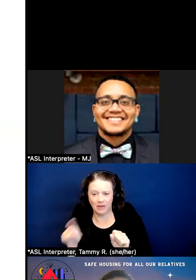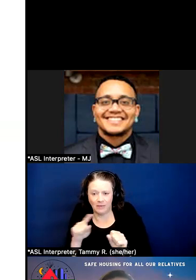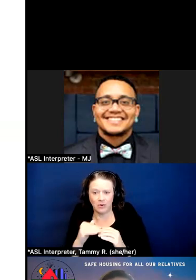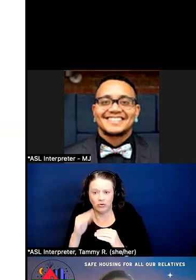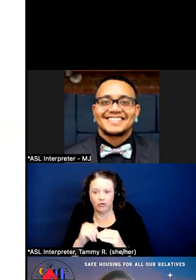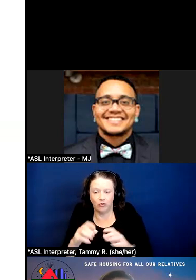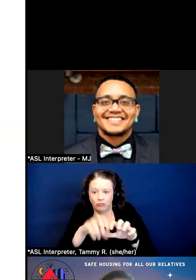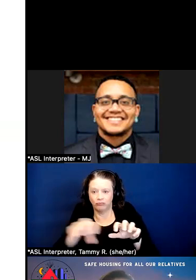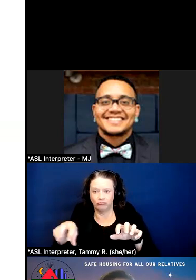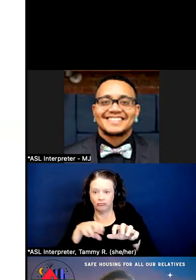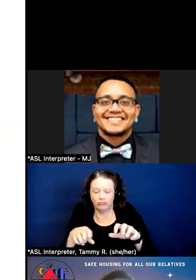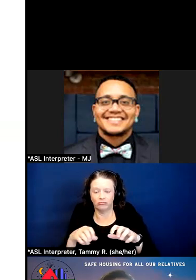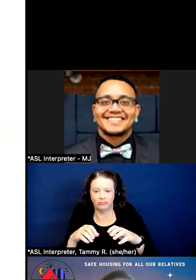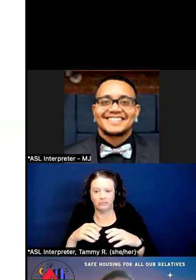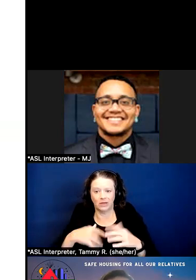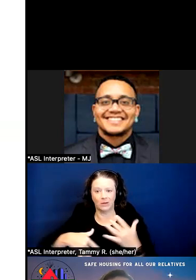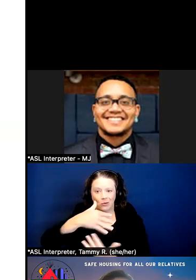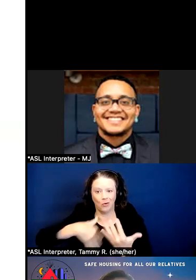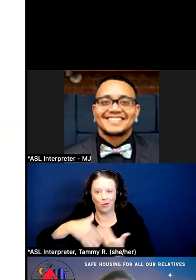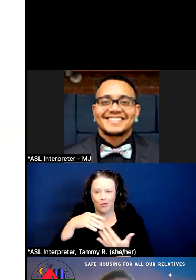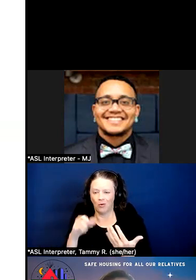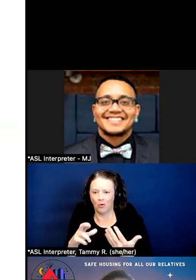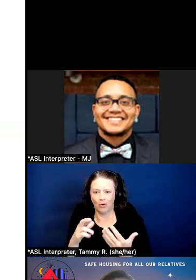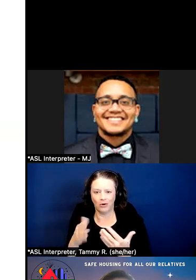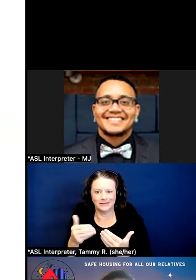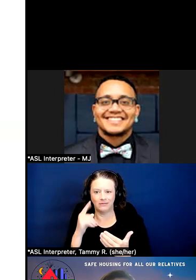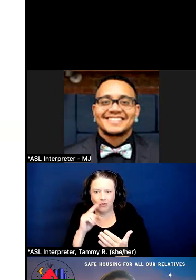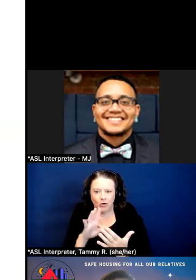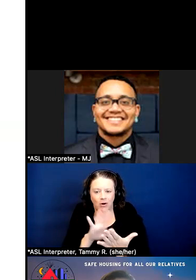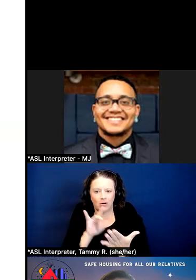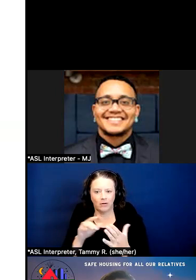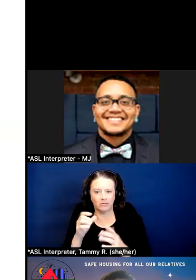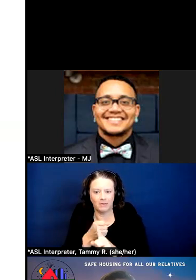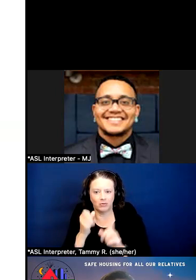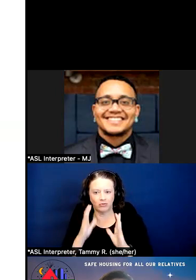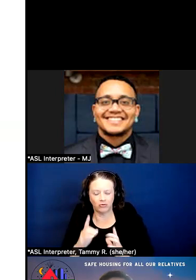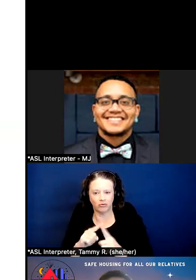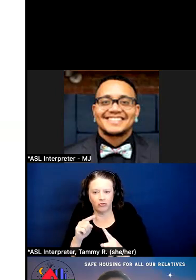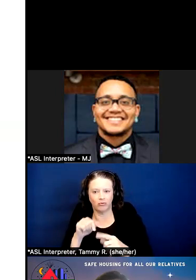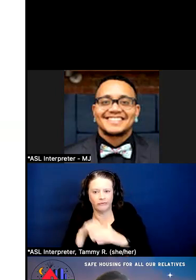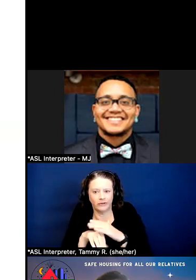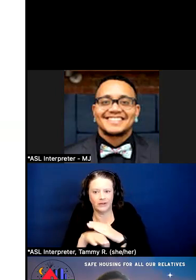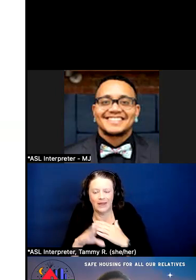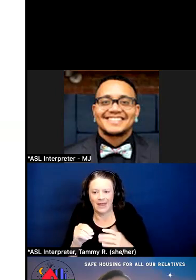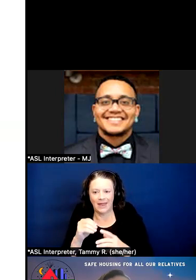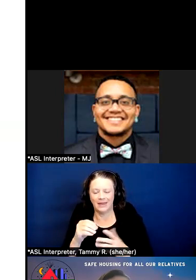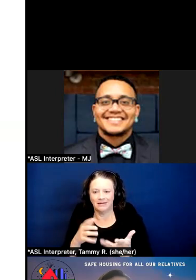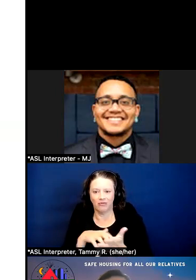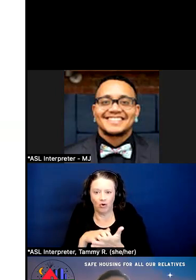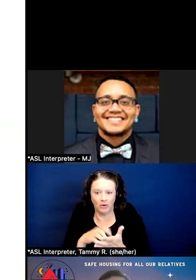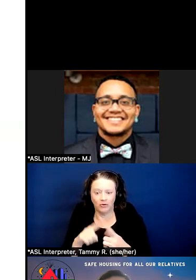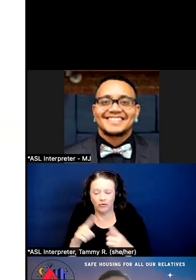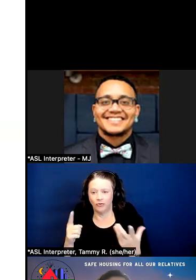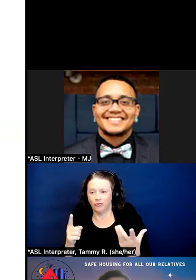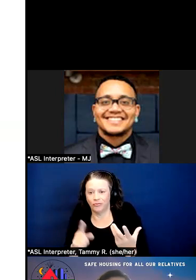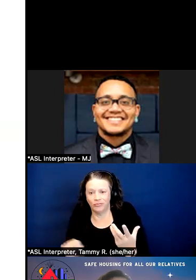they were easily accessed by abusers, and also very vulnerable to elements and weather. I mean, now keep in mind, right, we hosted